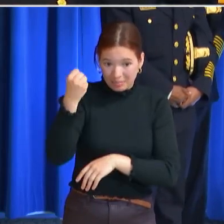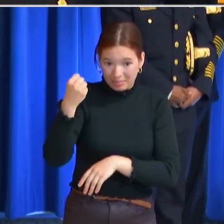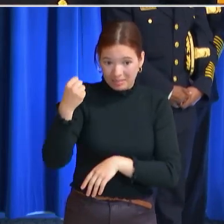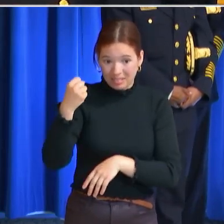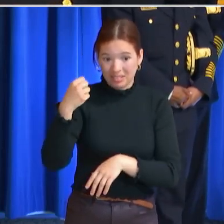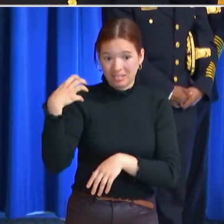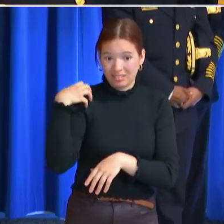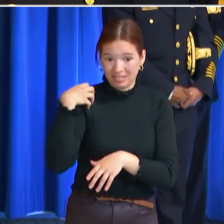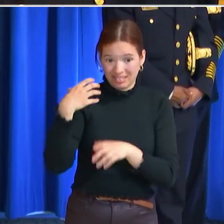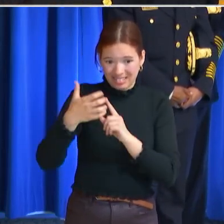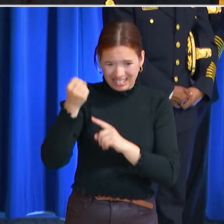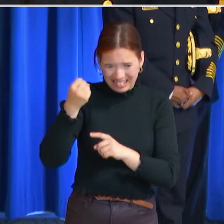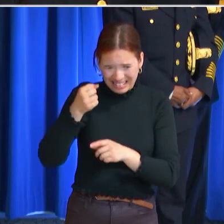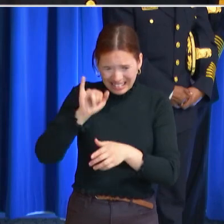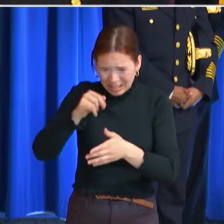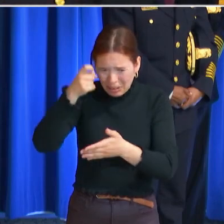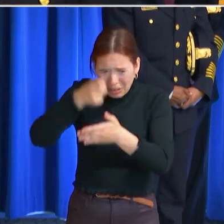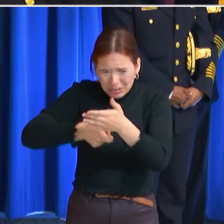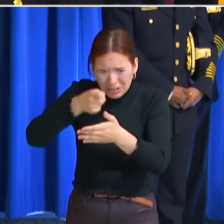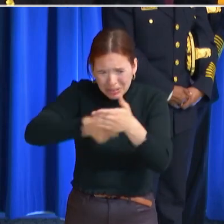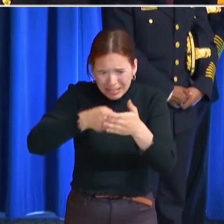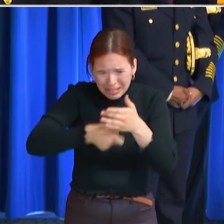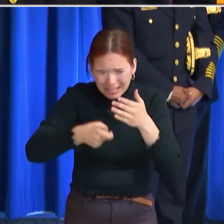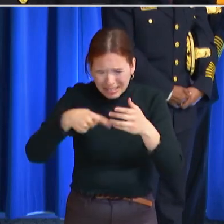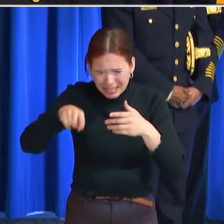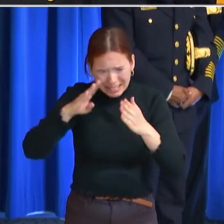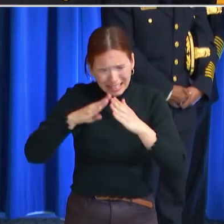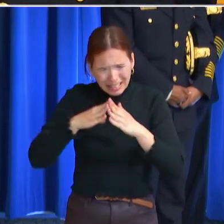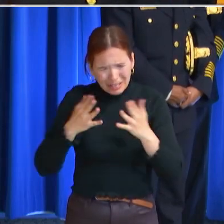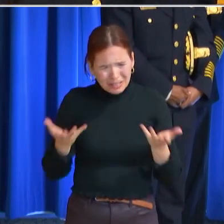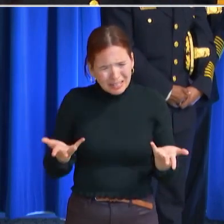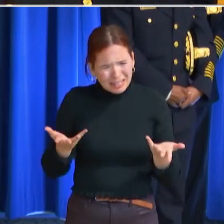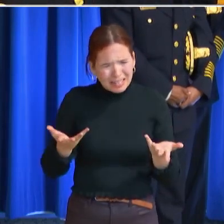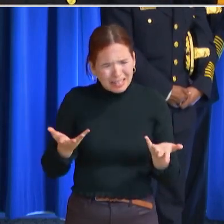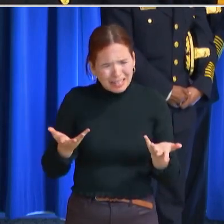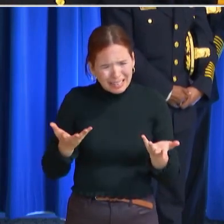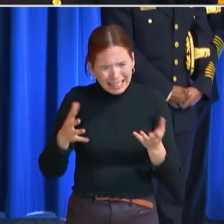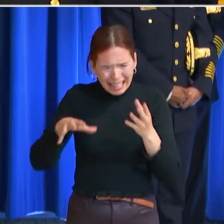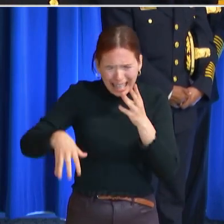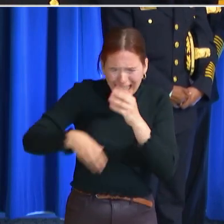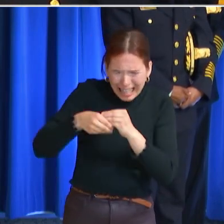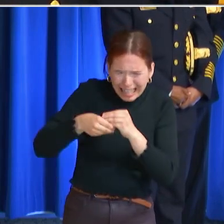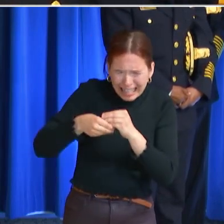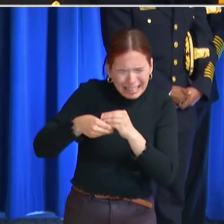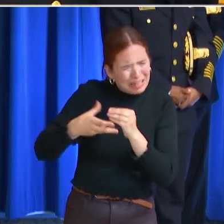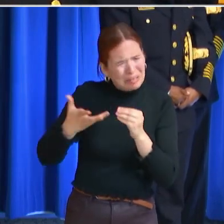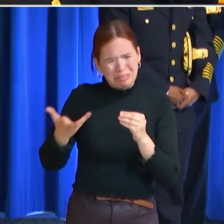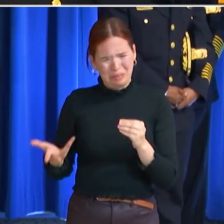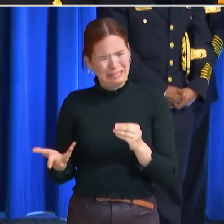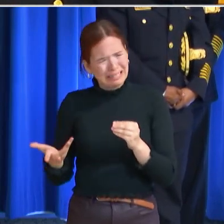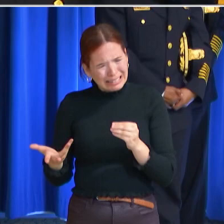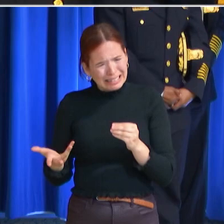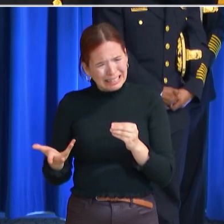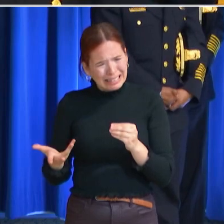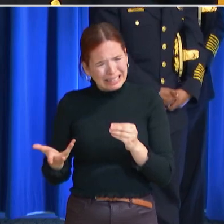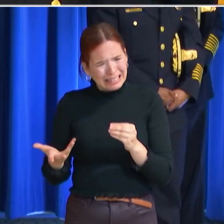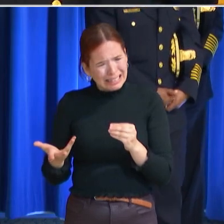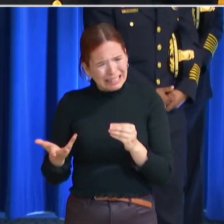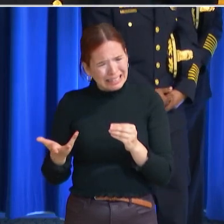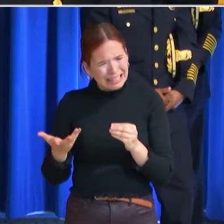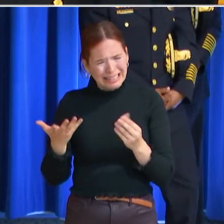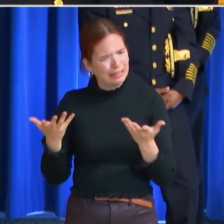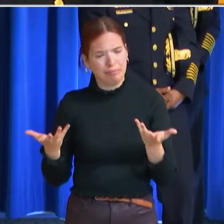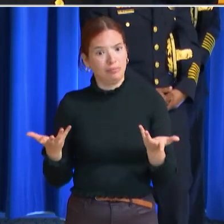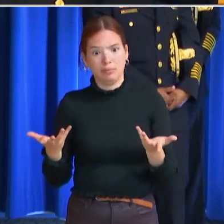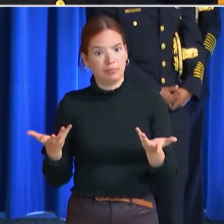actually charging people to come downtown extra is the antithesis to